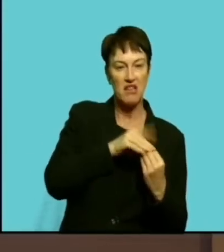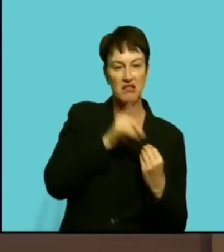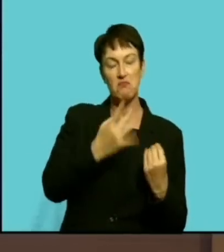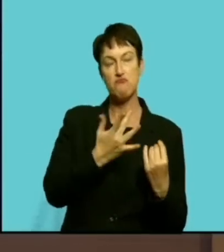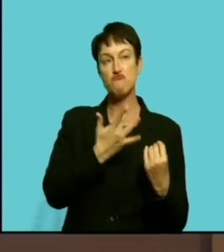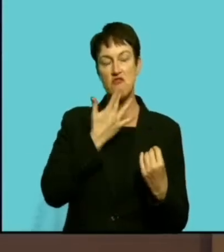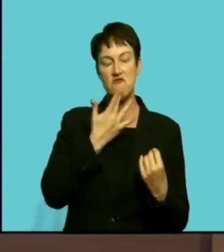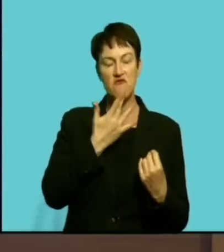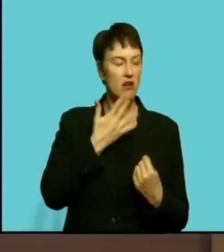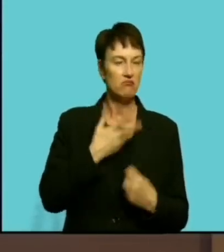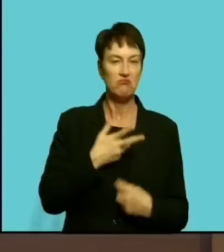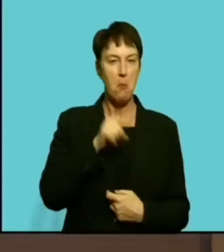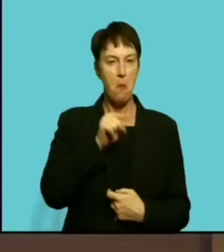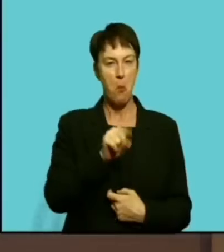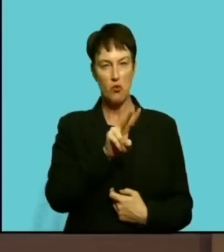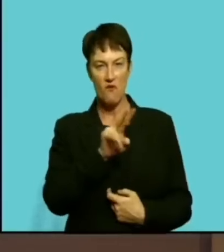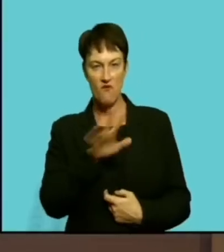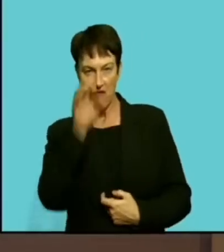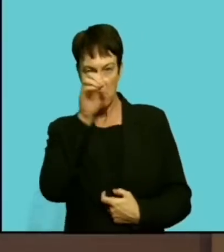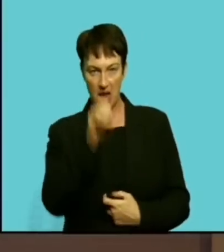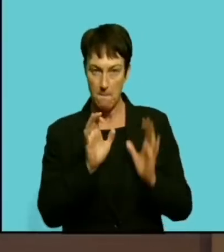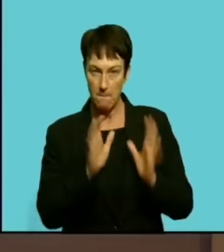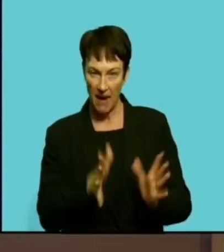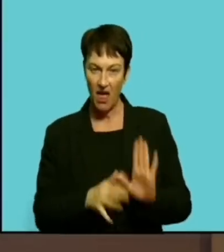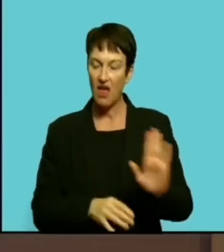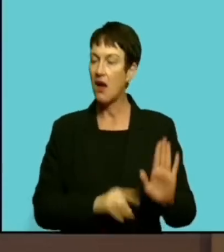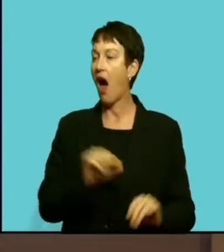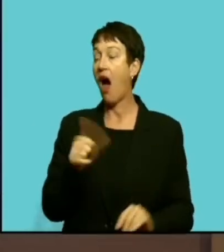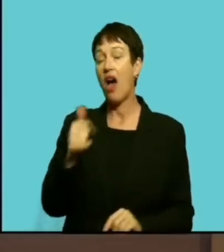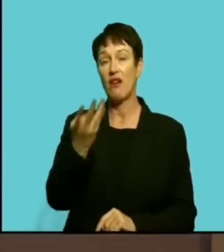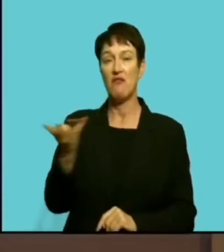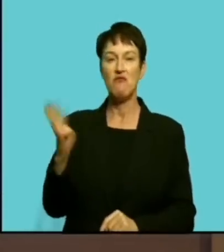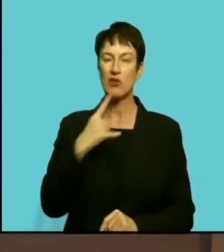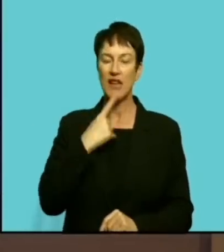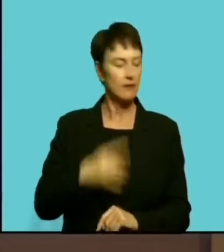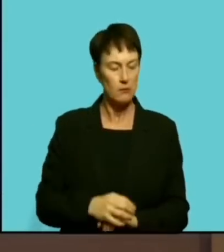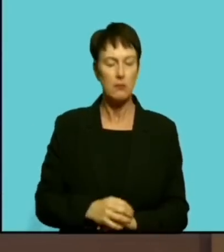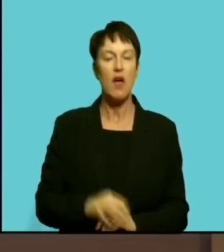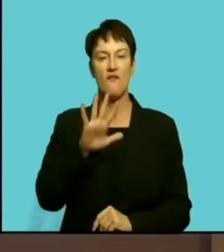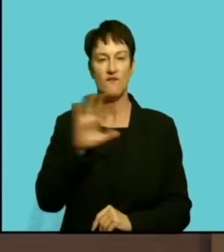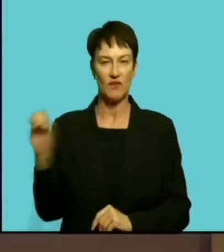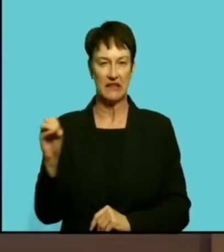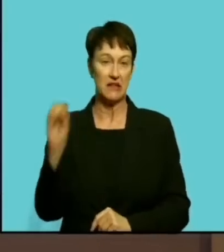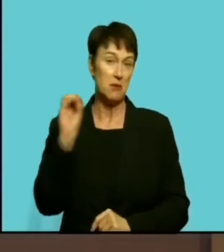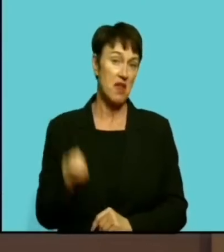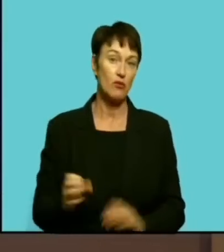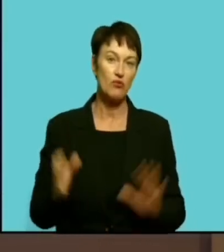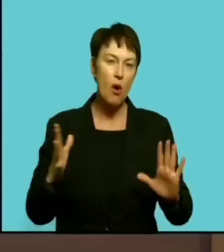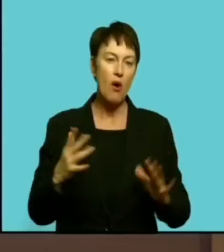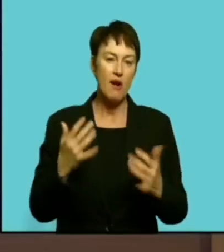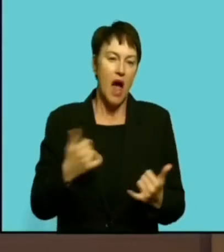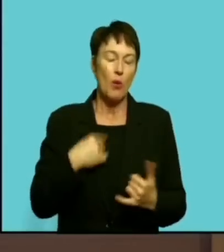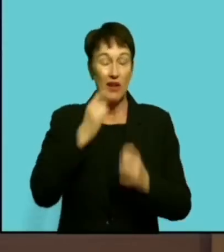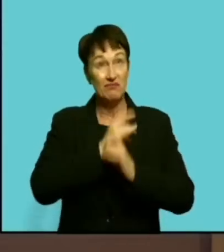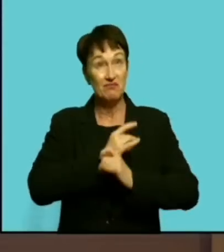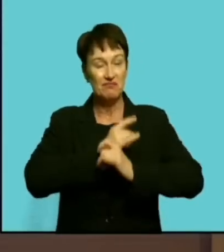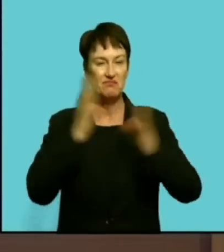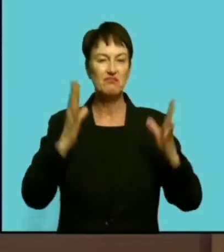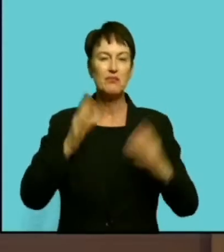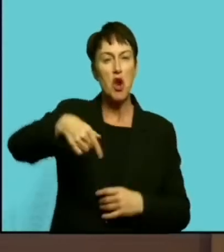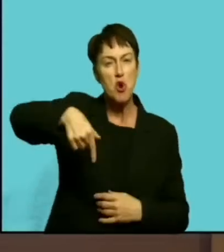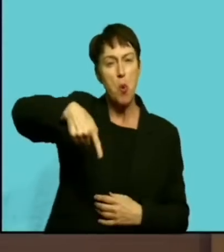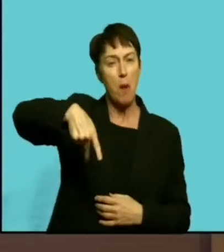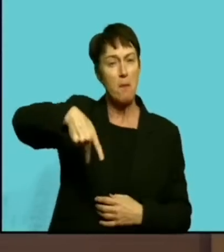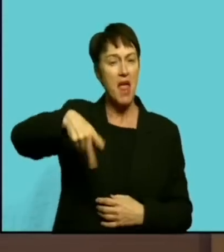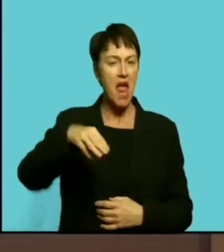the repo rate. The implied policy rate path of the QPM, given the inflation forecast, indicates